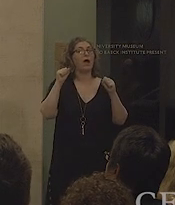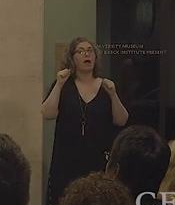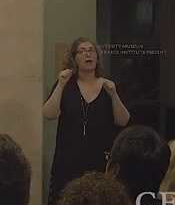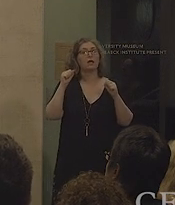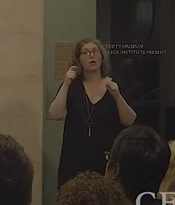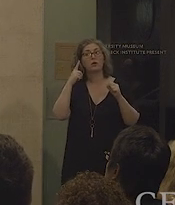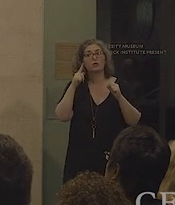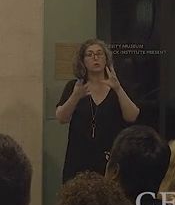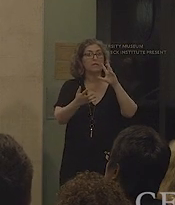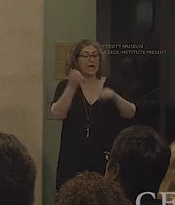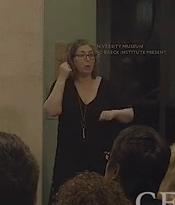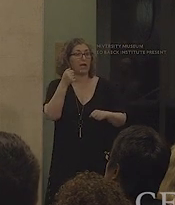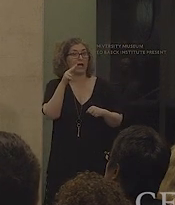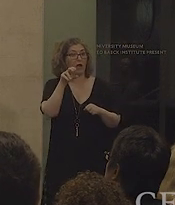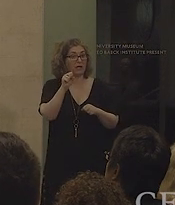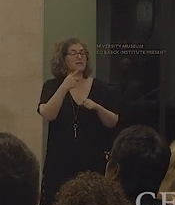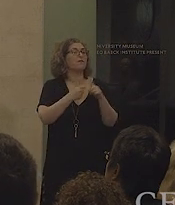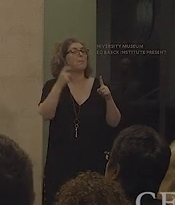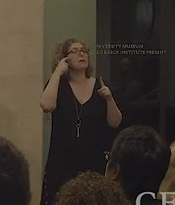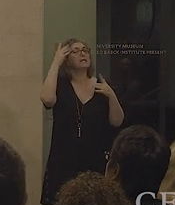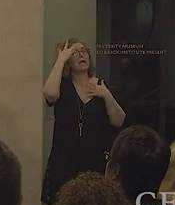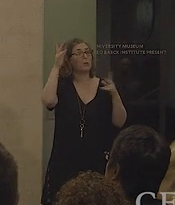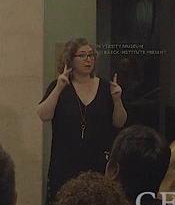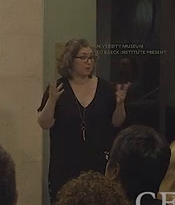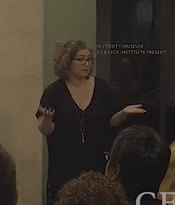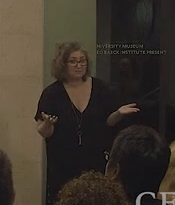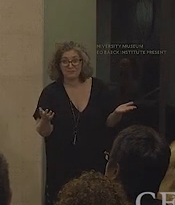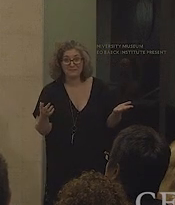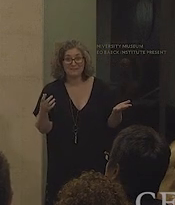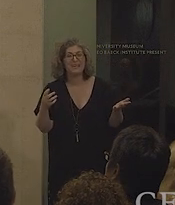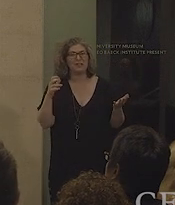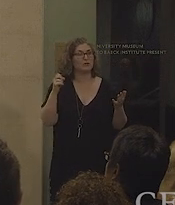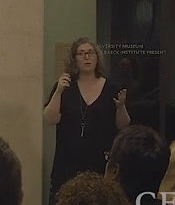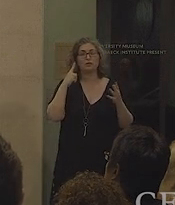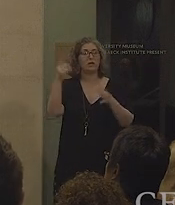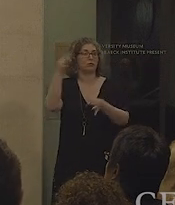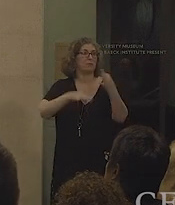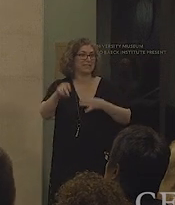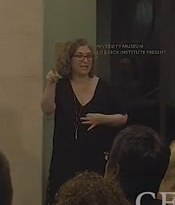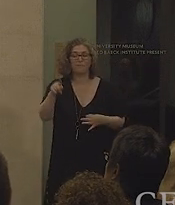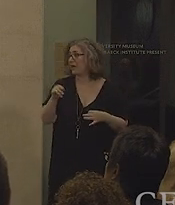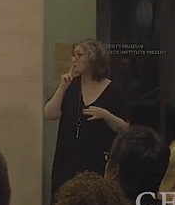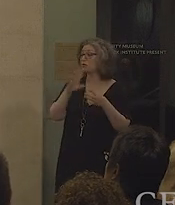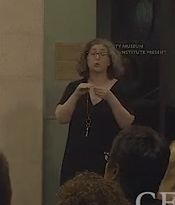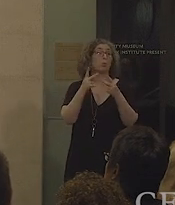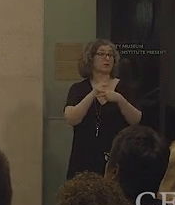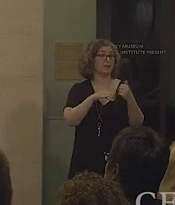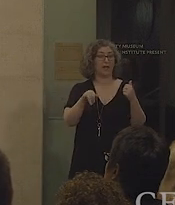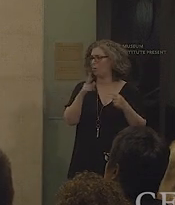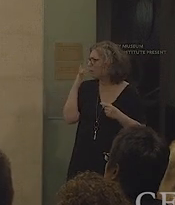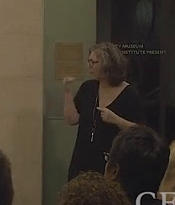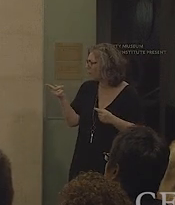guns away from mentally ill people. And so they're trying to put someone up. That story him. Is actually worse than that. Because